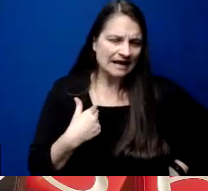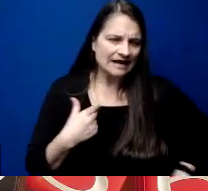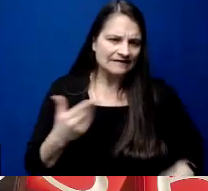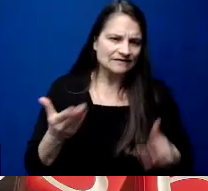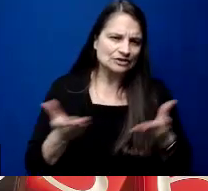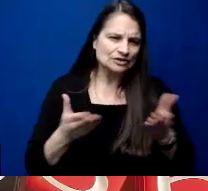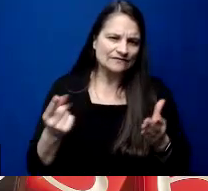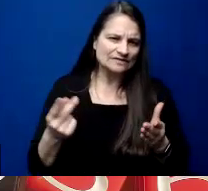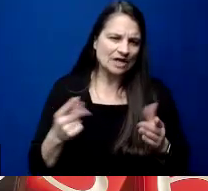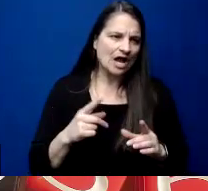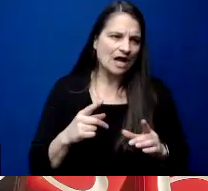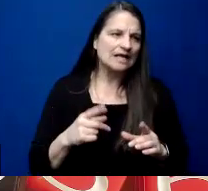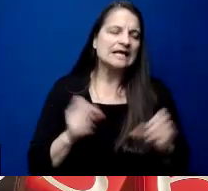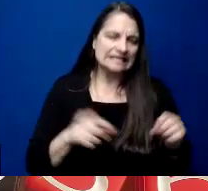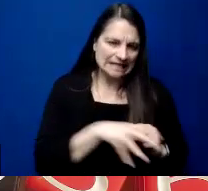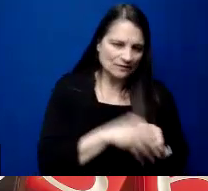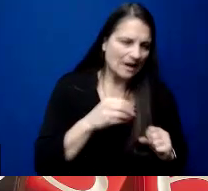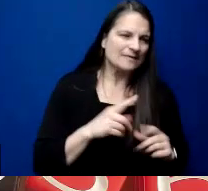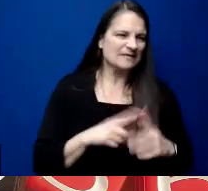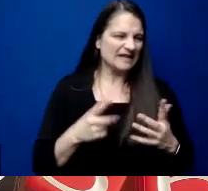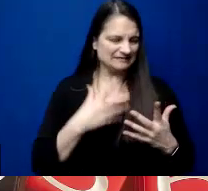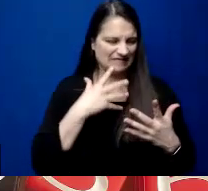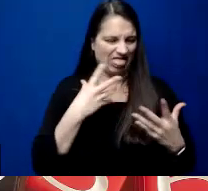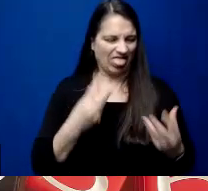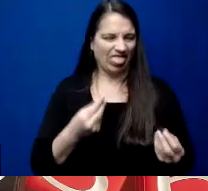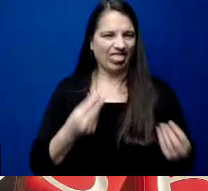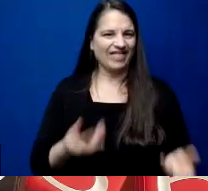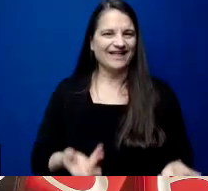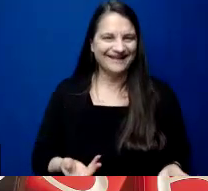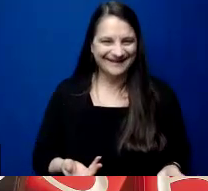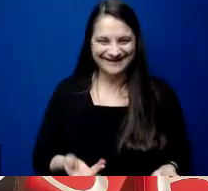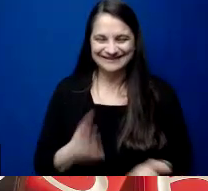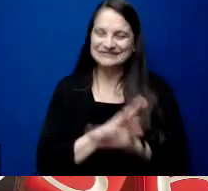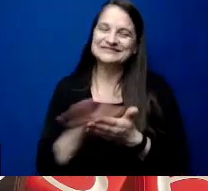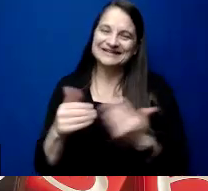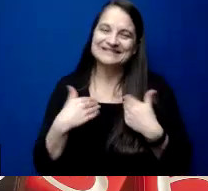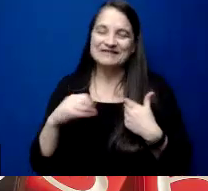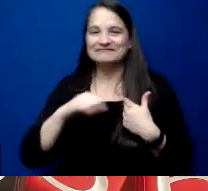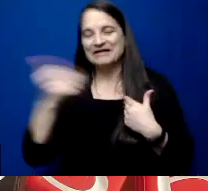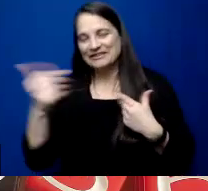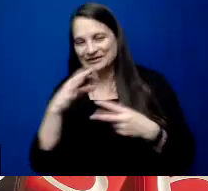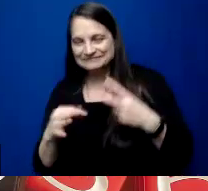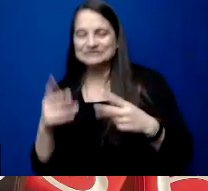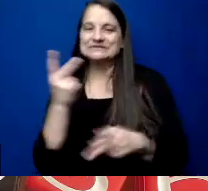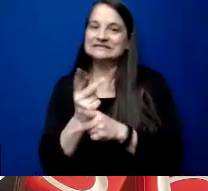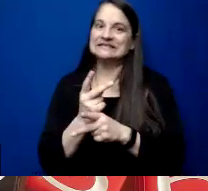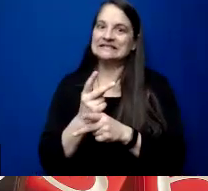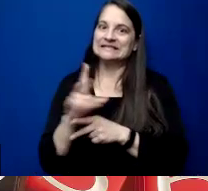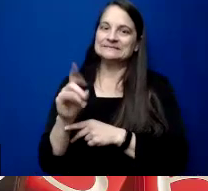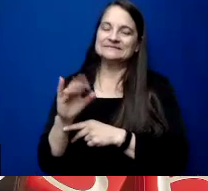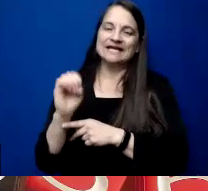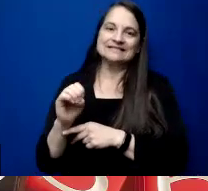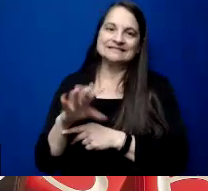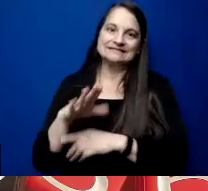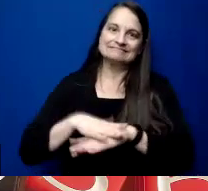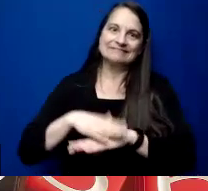but then the dice are covered in slobber. So it's nice to have alternatives that can help keep your dice on the table and